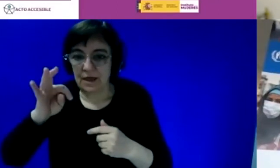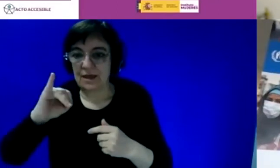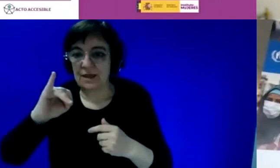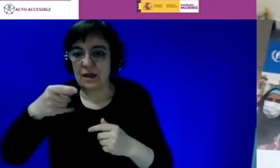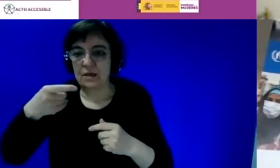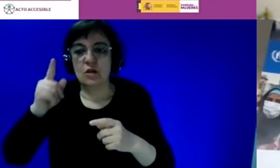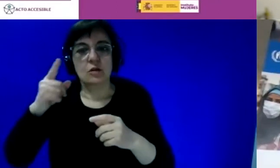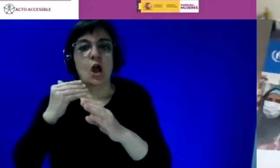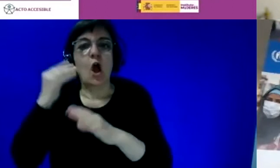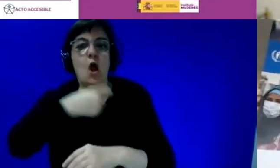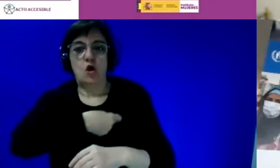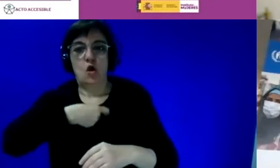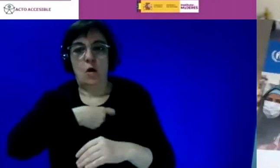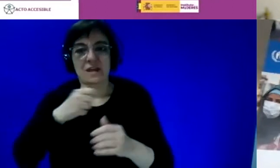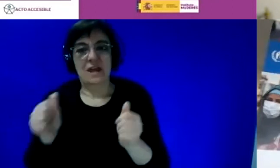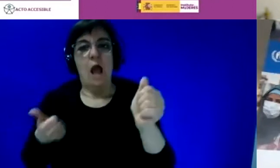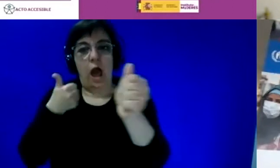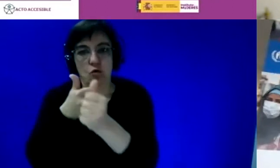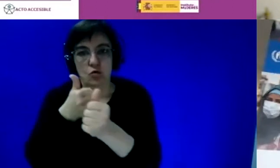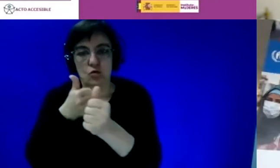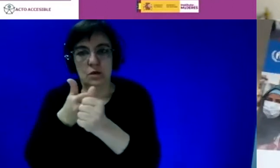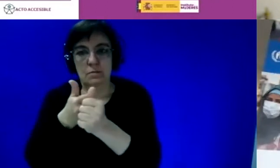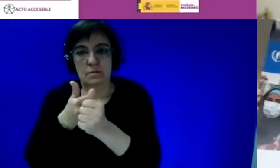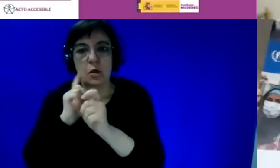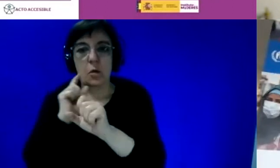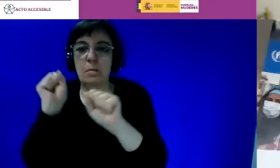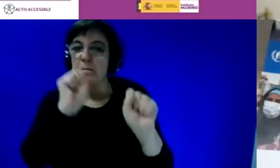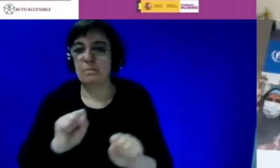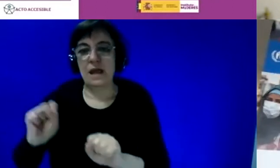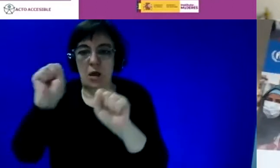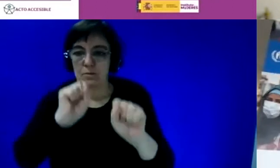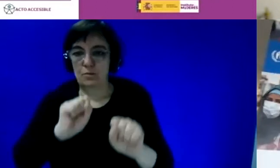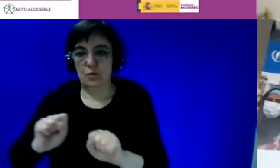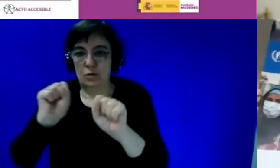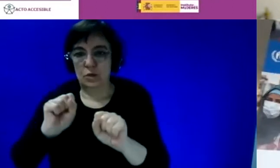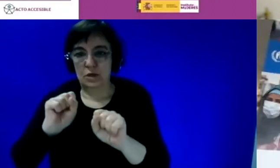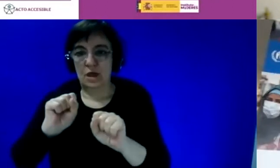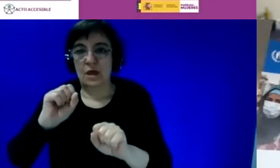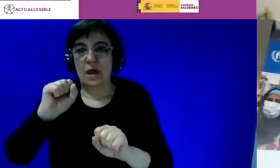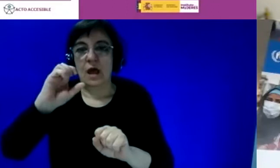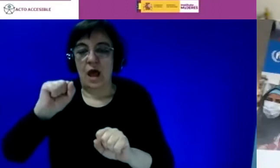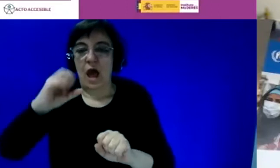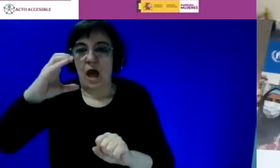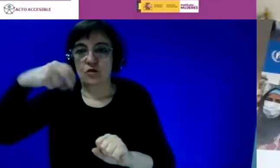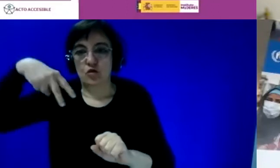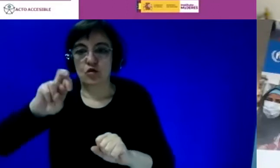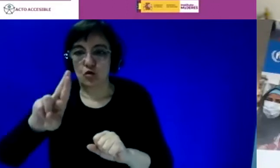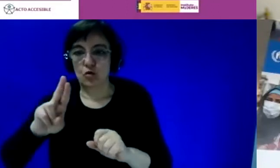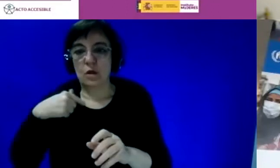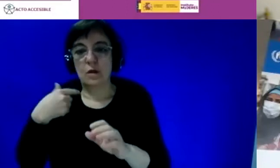Gillian Triggs, who is the Assistant High Commissioner for